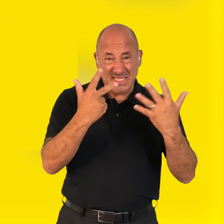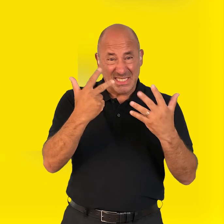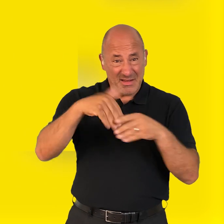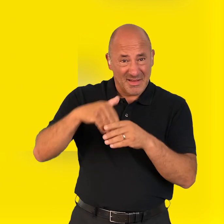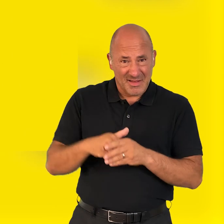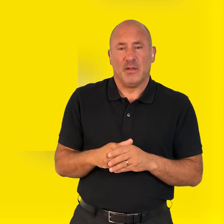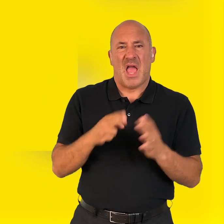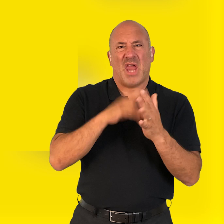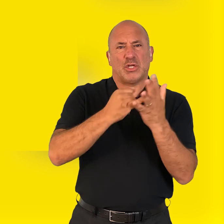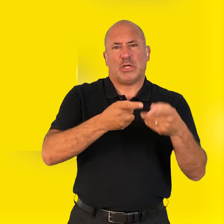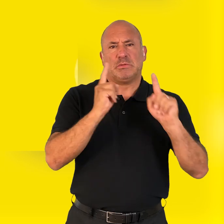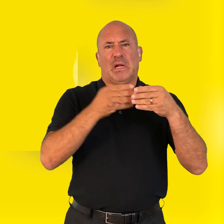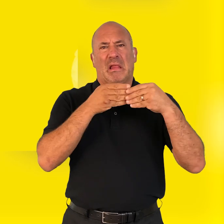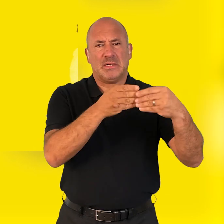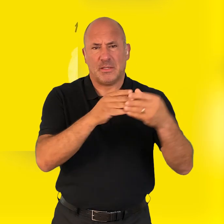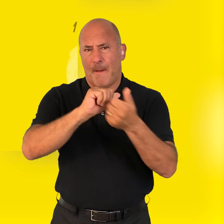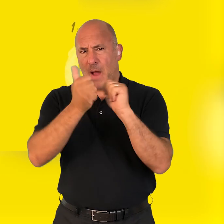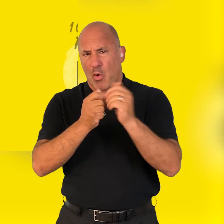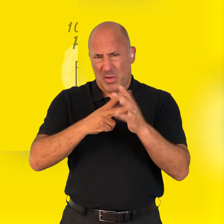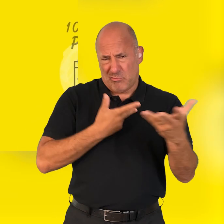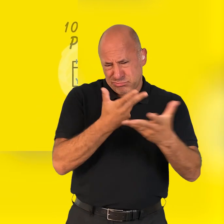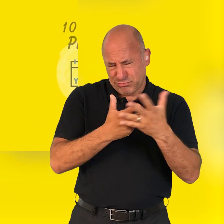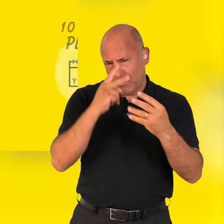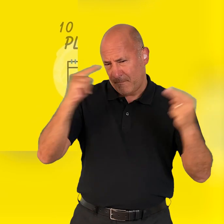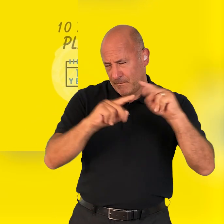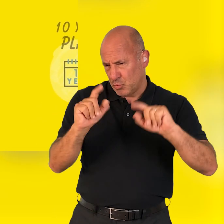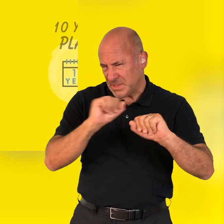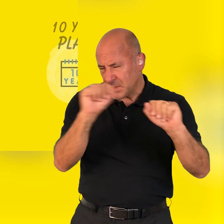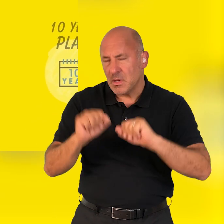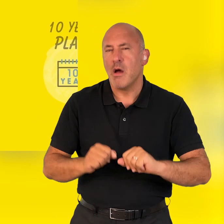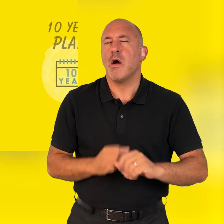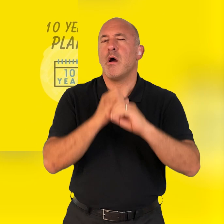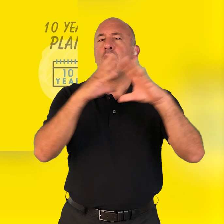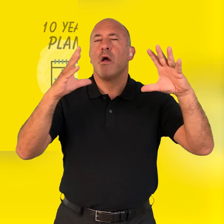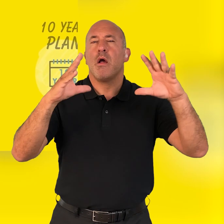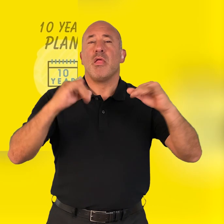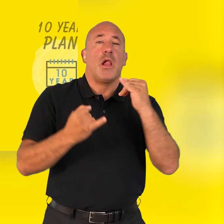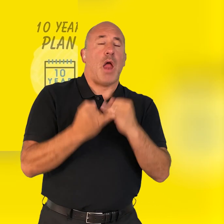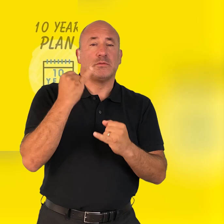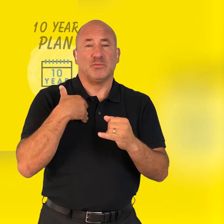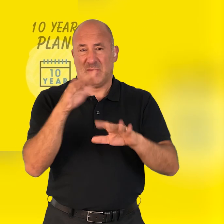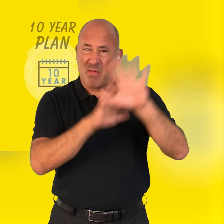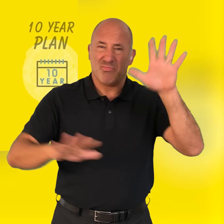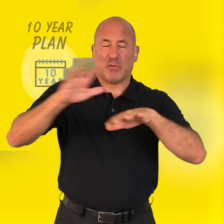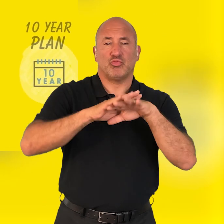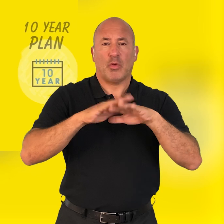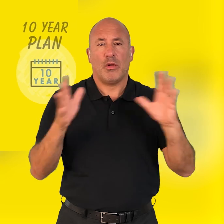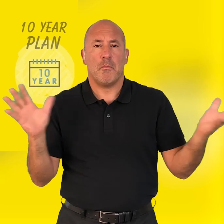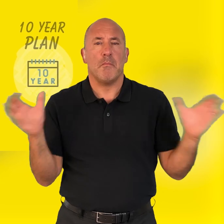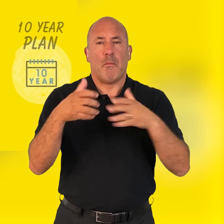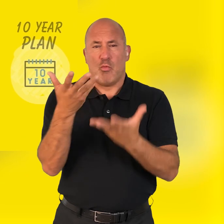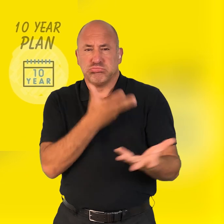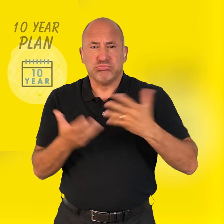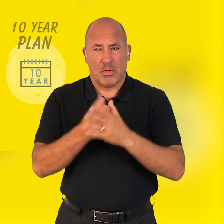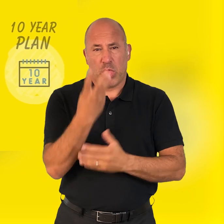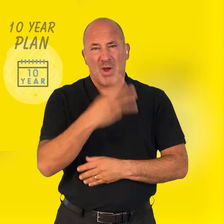to 18. We consulted with NHS leaders and partner organisations to understand their perspectives. Finally, we hosted a national